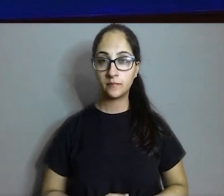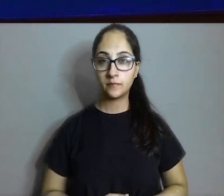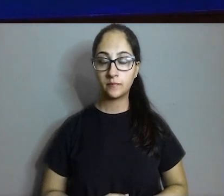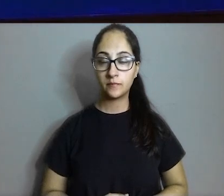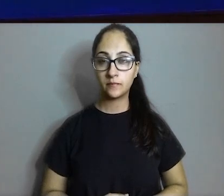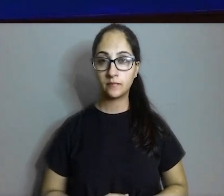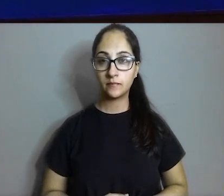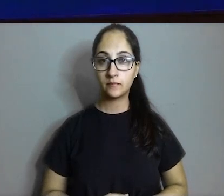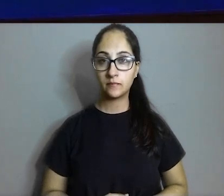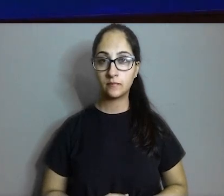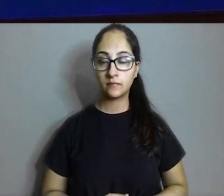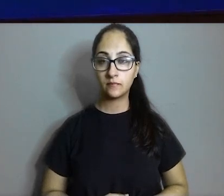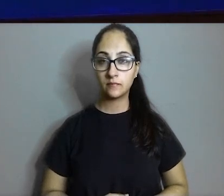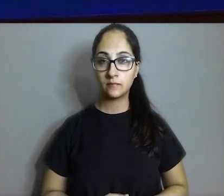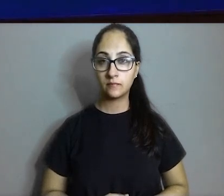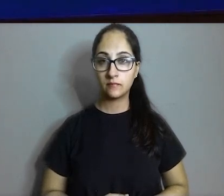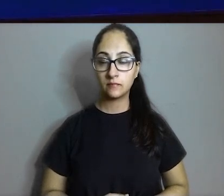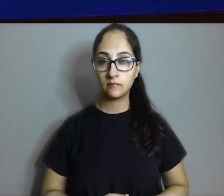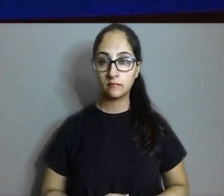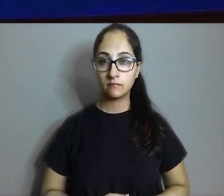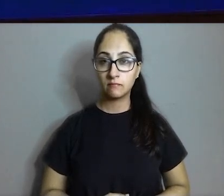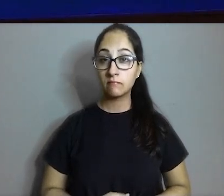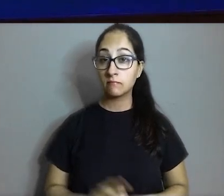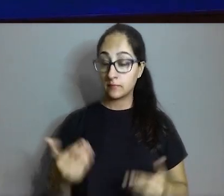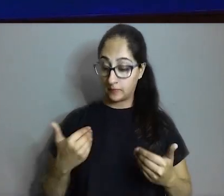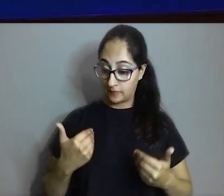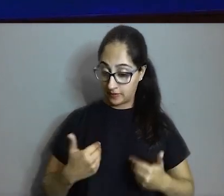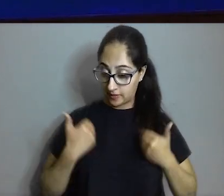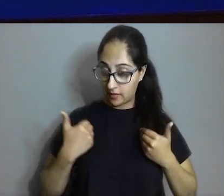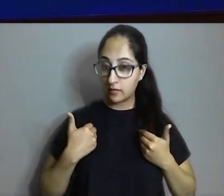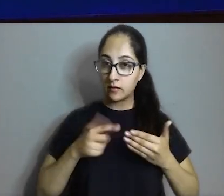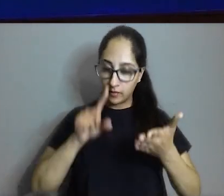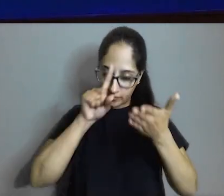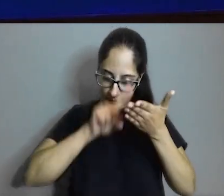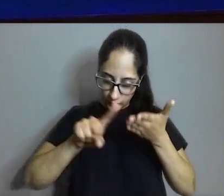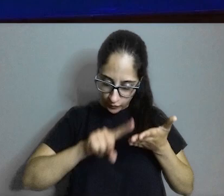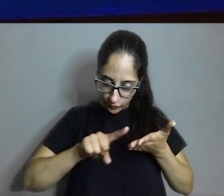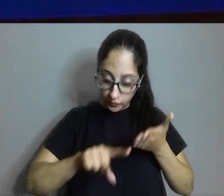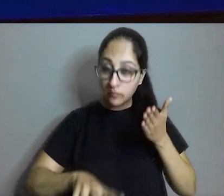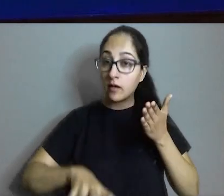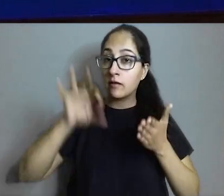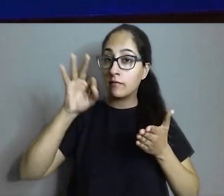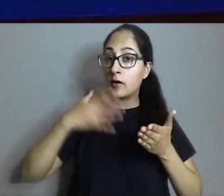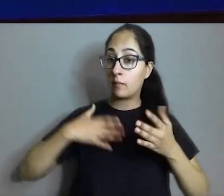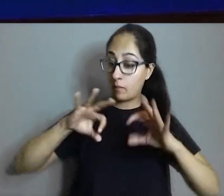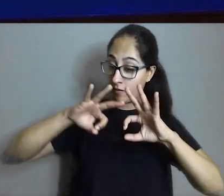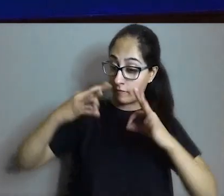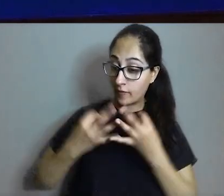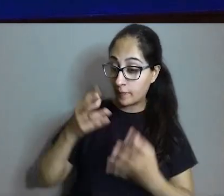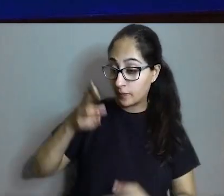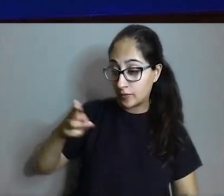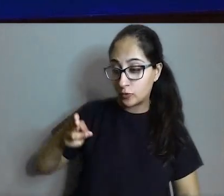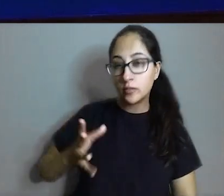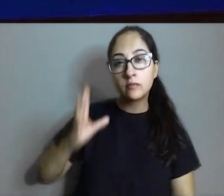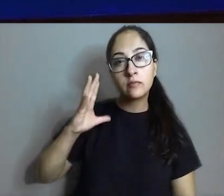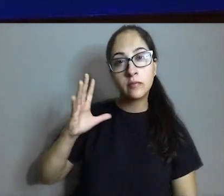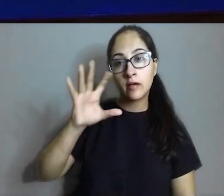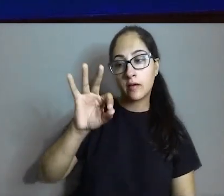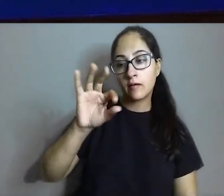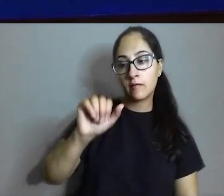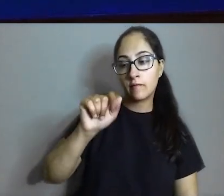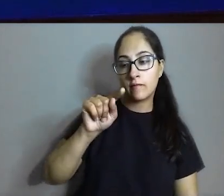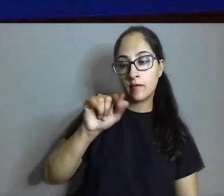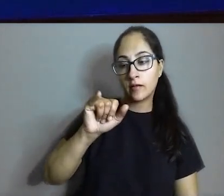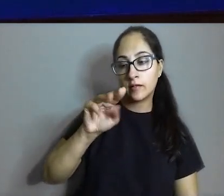I learned at a young age how my own ancestors, the Fatimids, cultivated music in the city